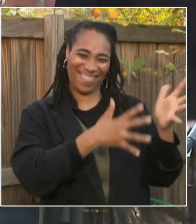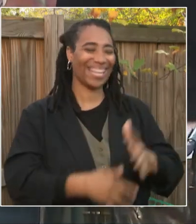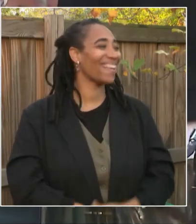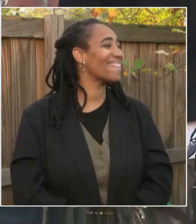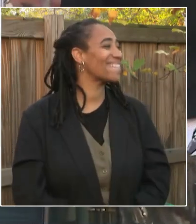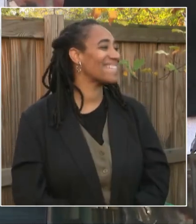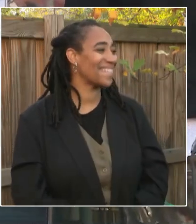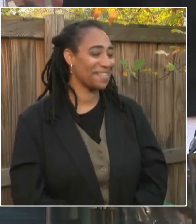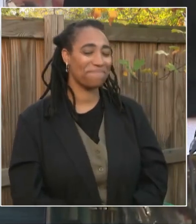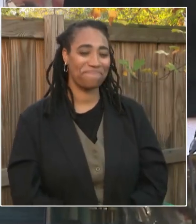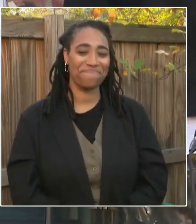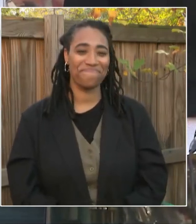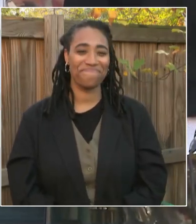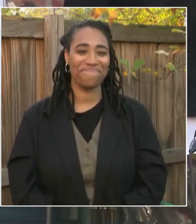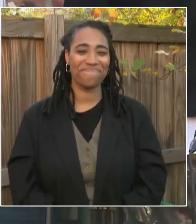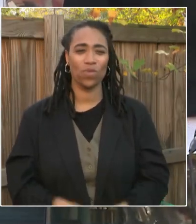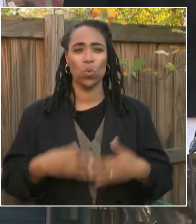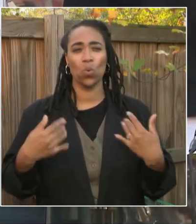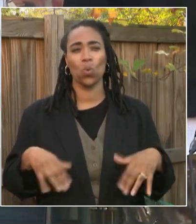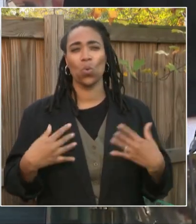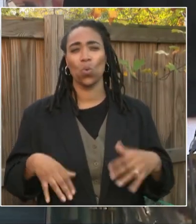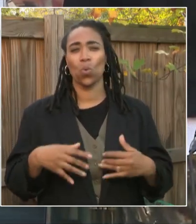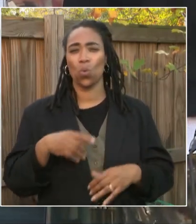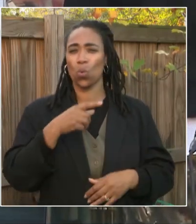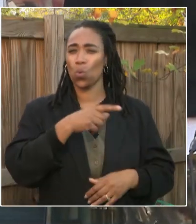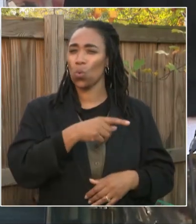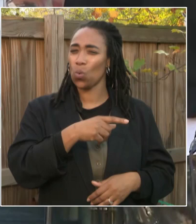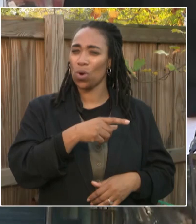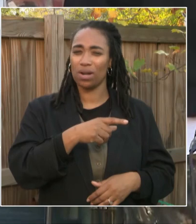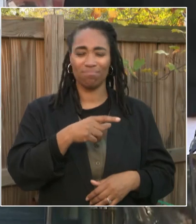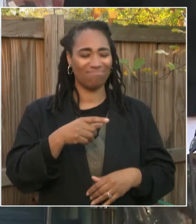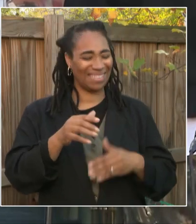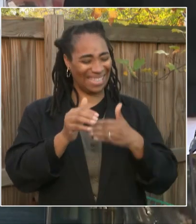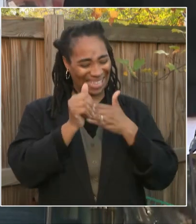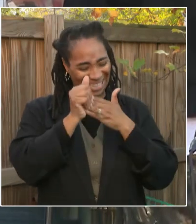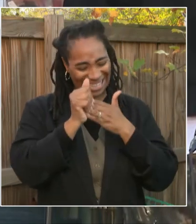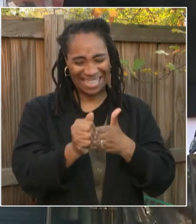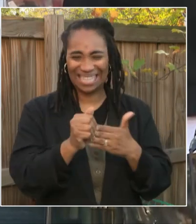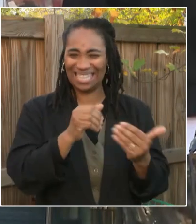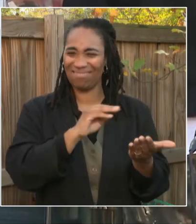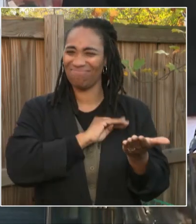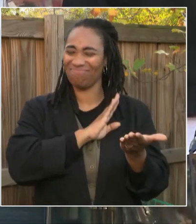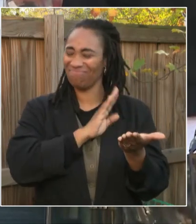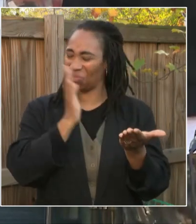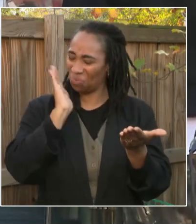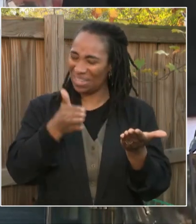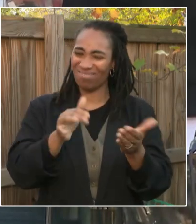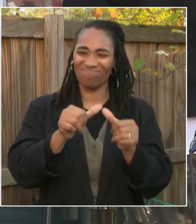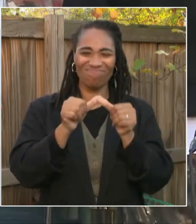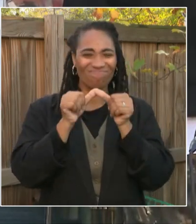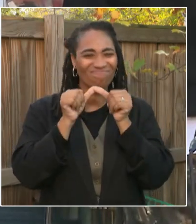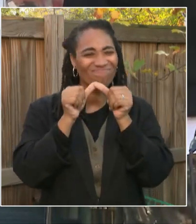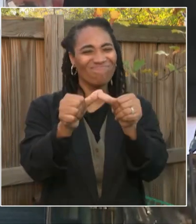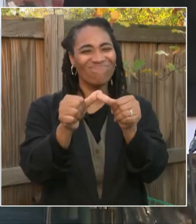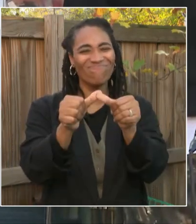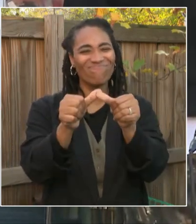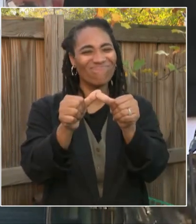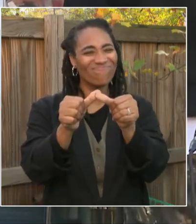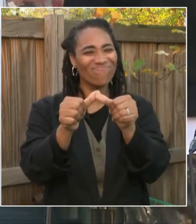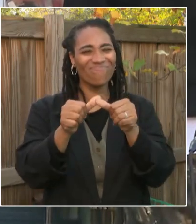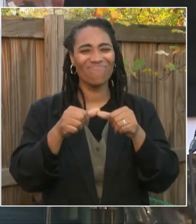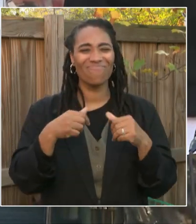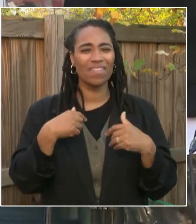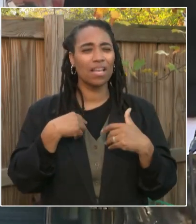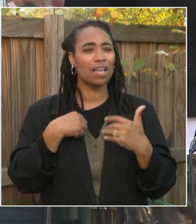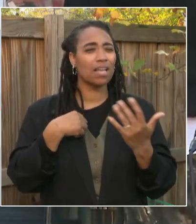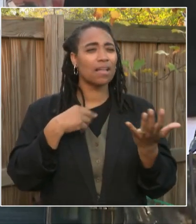forward. As I introduce this next person, Dr. Vedette Coleman Robinson, if you can make your way to the stage, we're trying to locate you. You'll